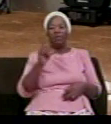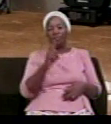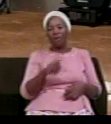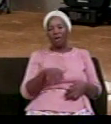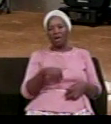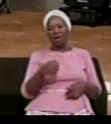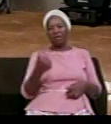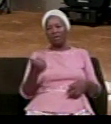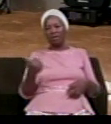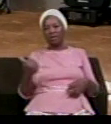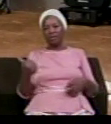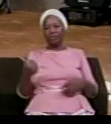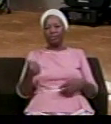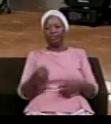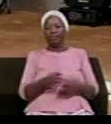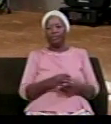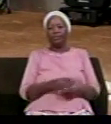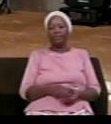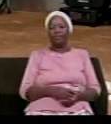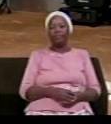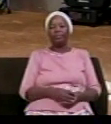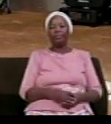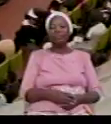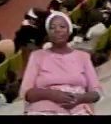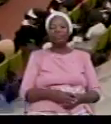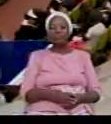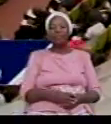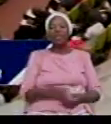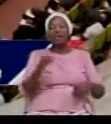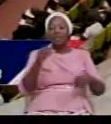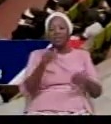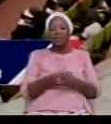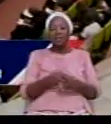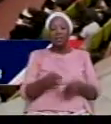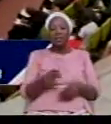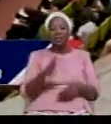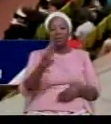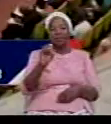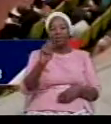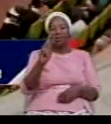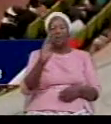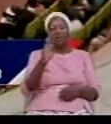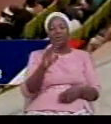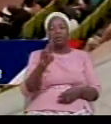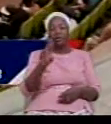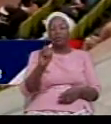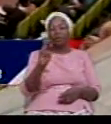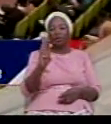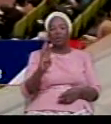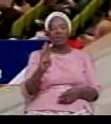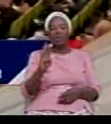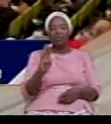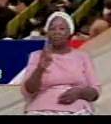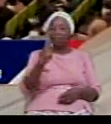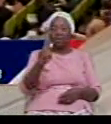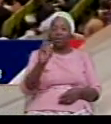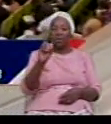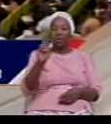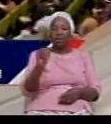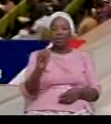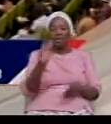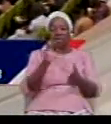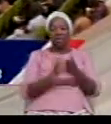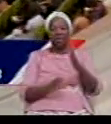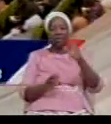chapter 6, we're looking at verse 22. In Romans chapter 6, verse 22, but now,